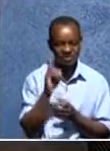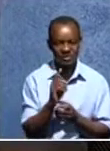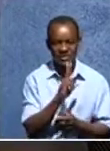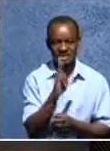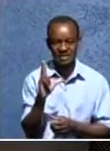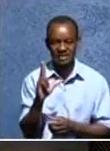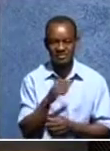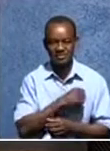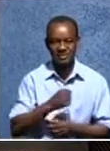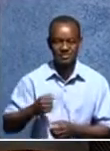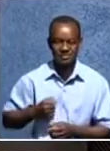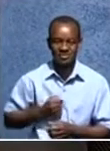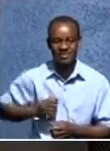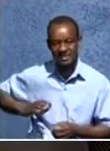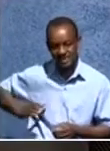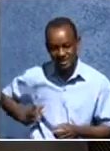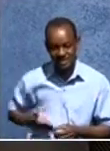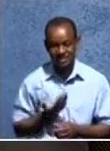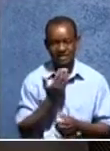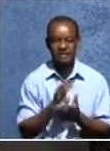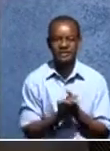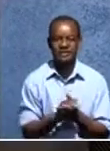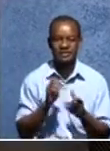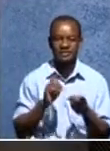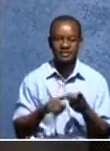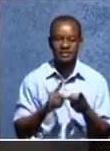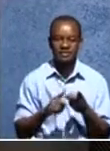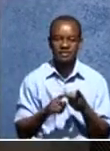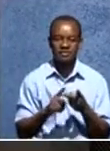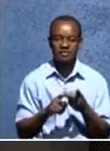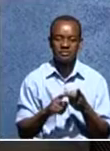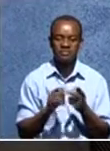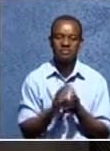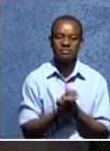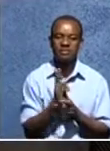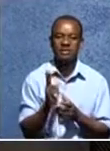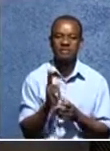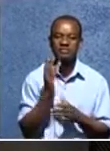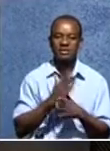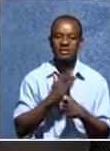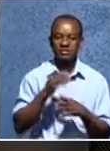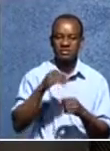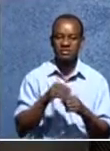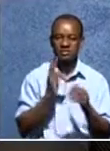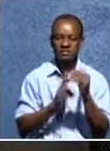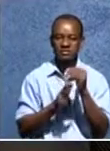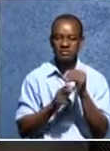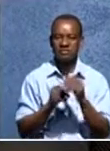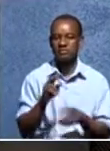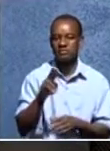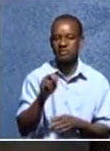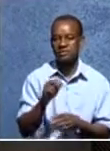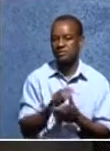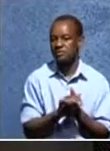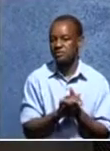having the terminal buildings at Ondangwa Airport and Wafish Bay Airport that are in construction. Yes. And that again